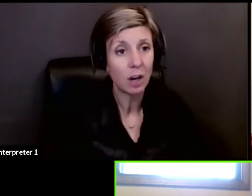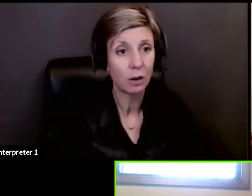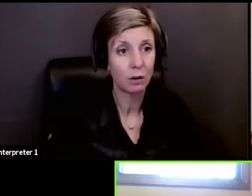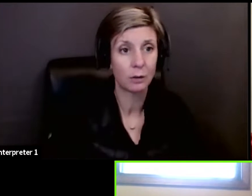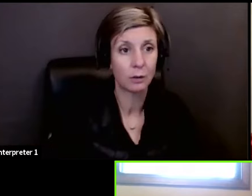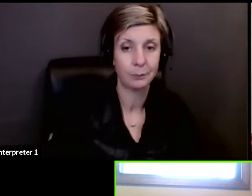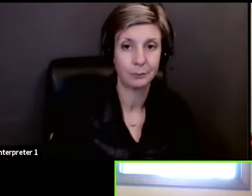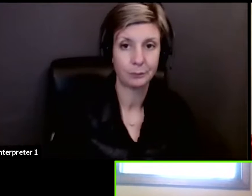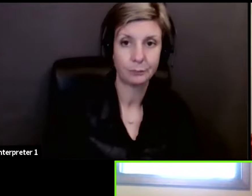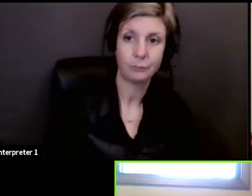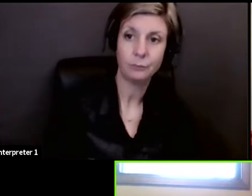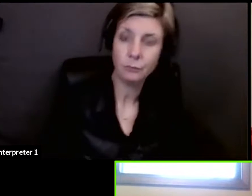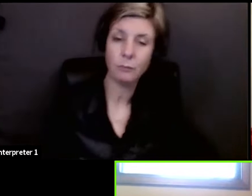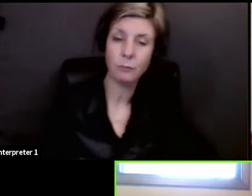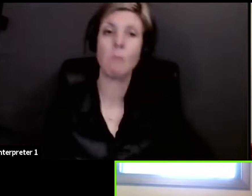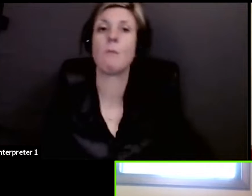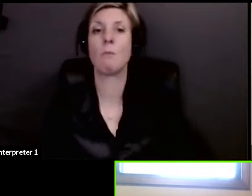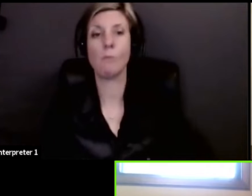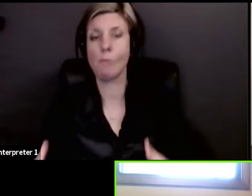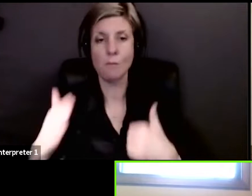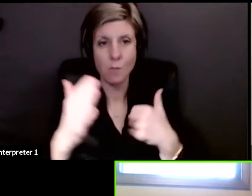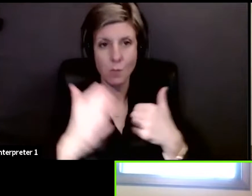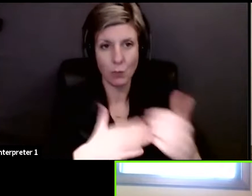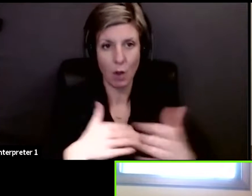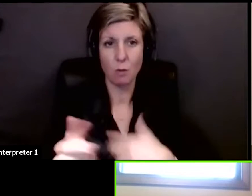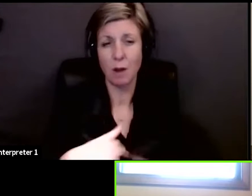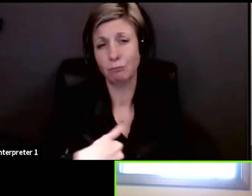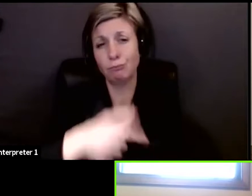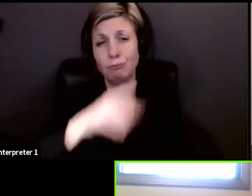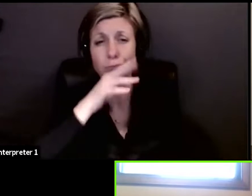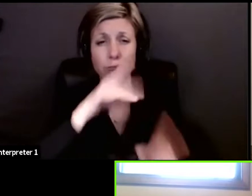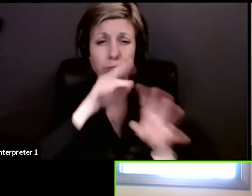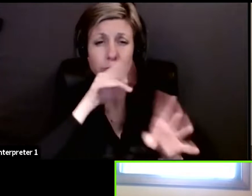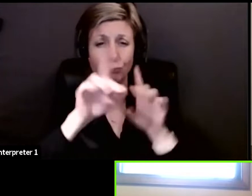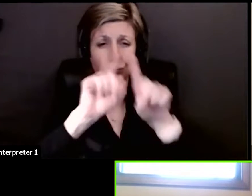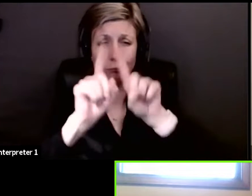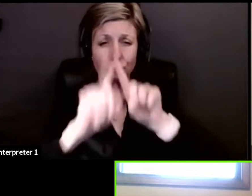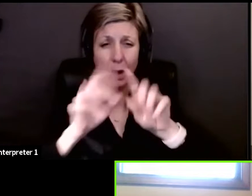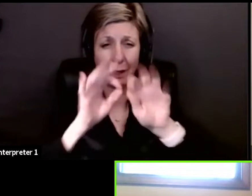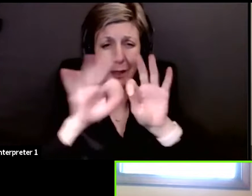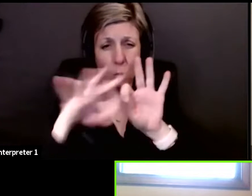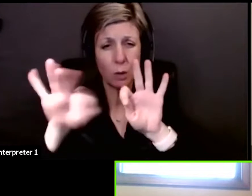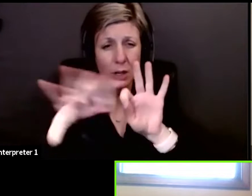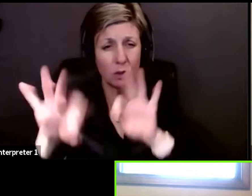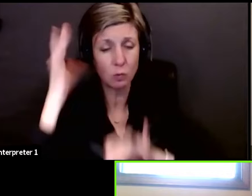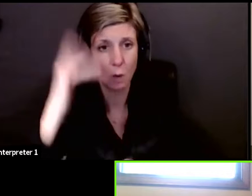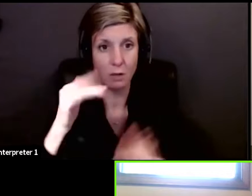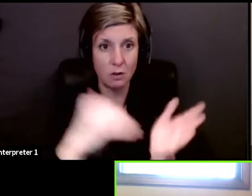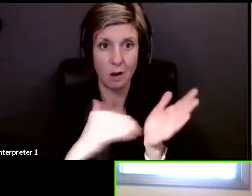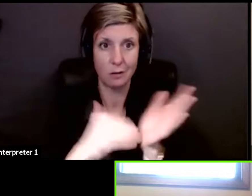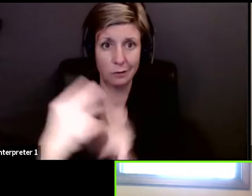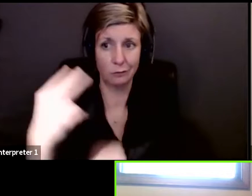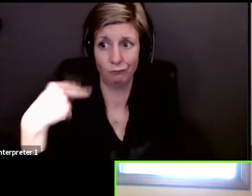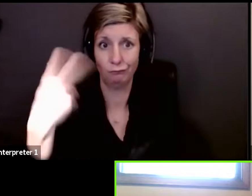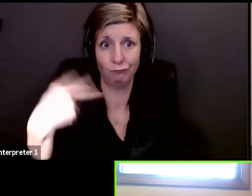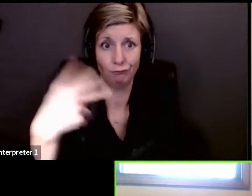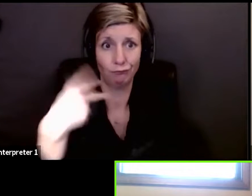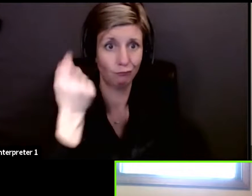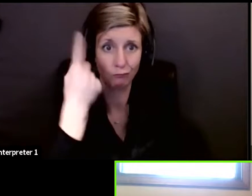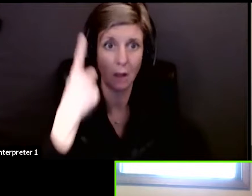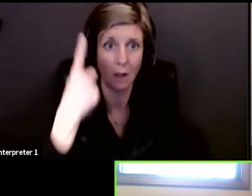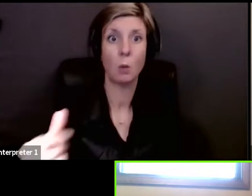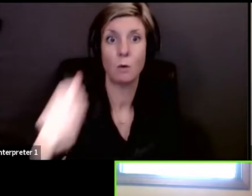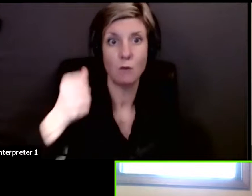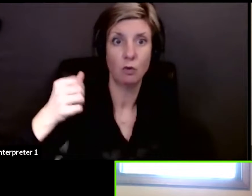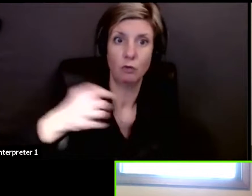Um, anyway, I guess I was just speaking every language under the sun because the doctors didn't understand me and they refused to get me an interpreter because I